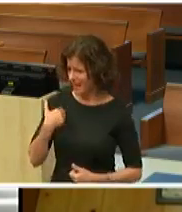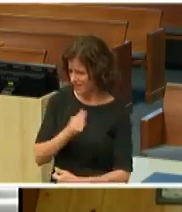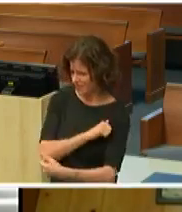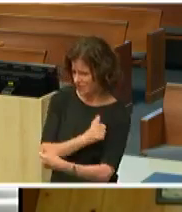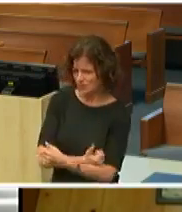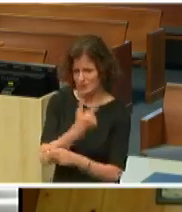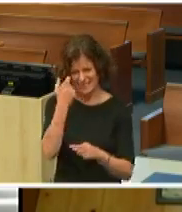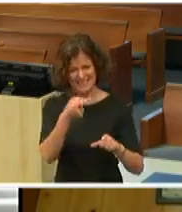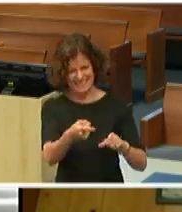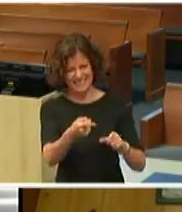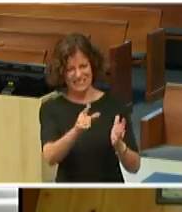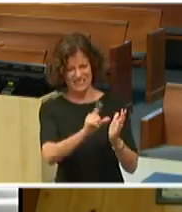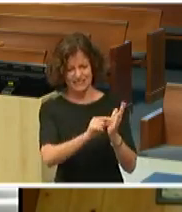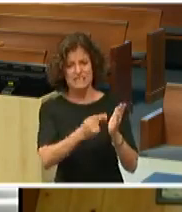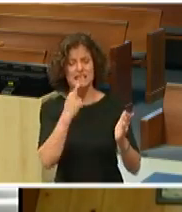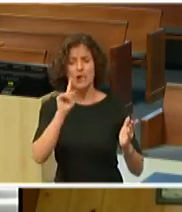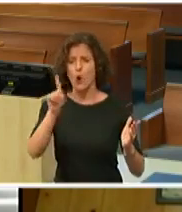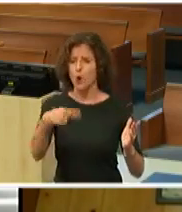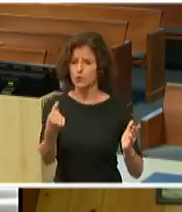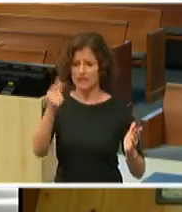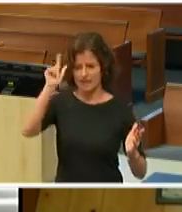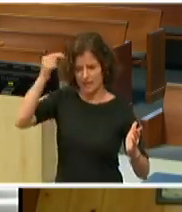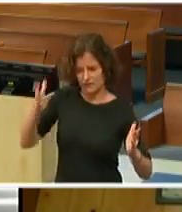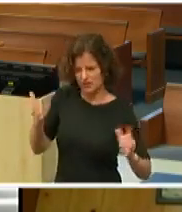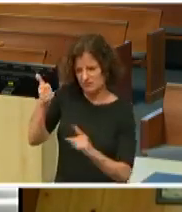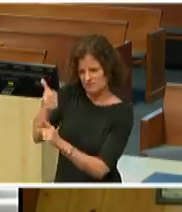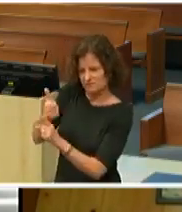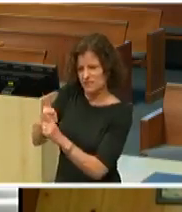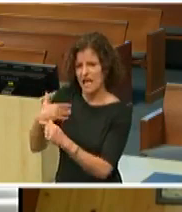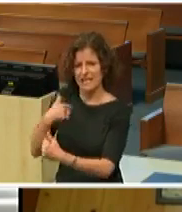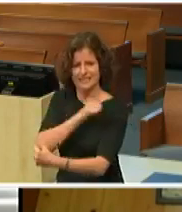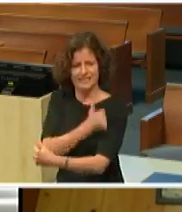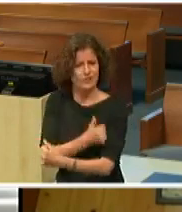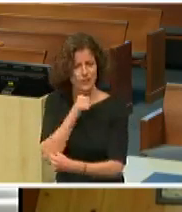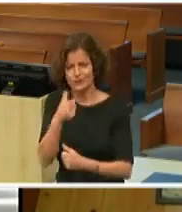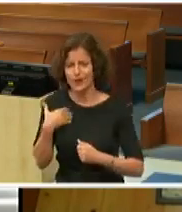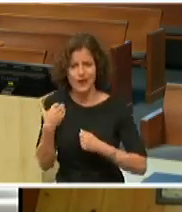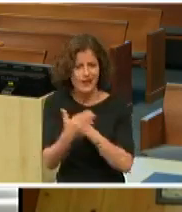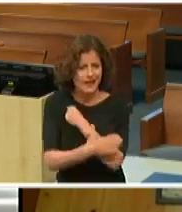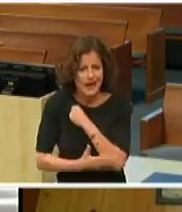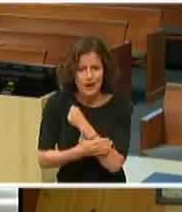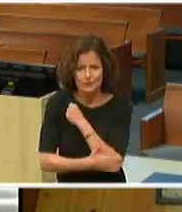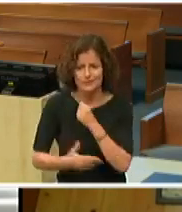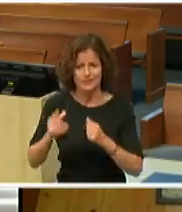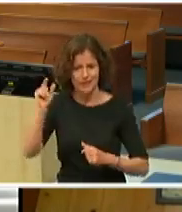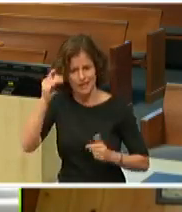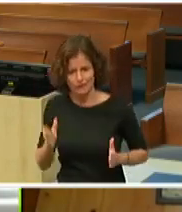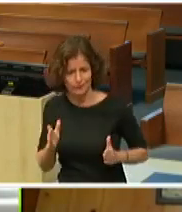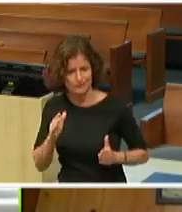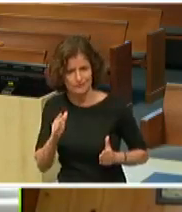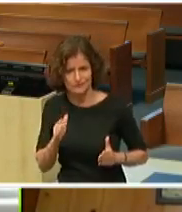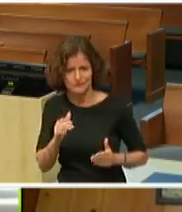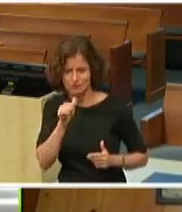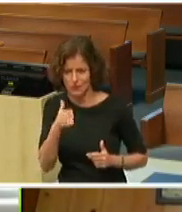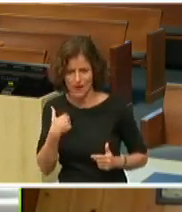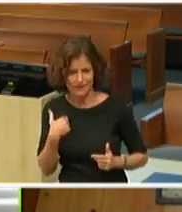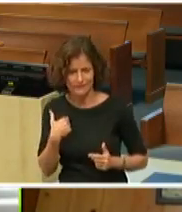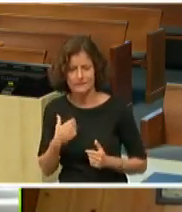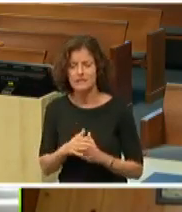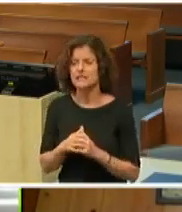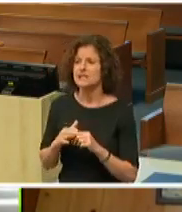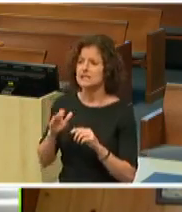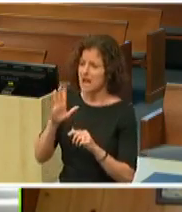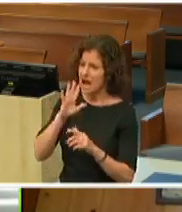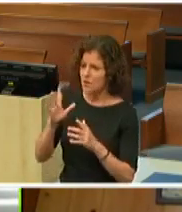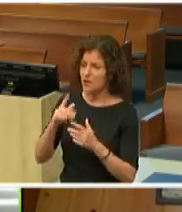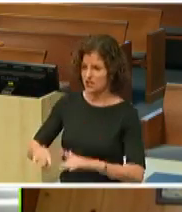because he was saying that the governor has that authority and not county governments. So, Mr. Chair, let